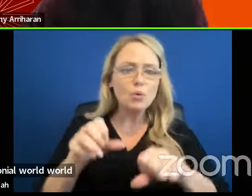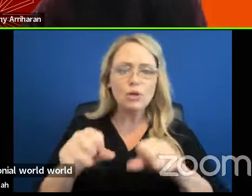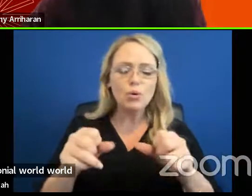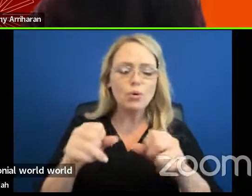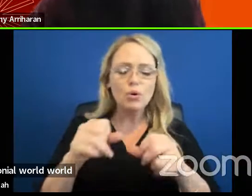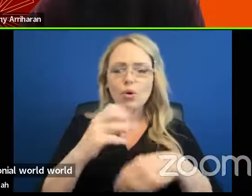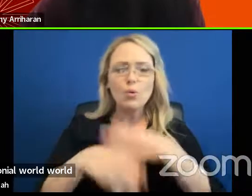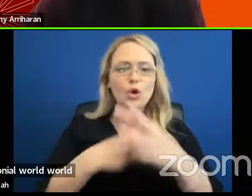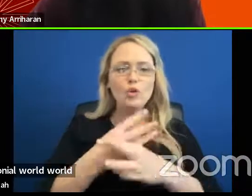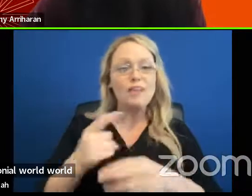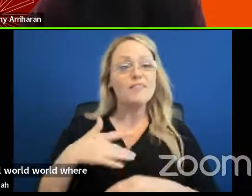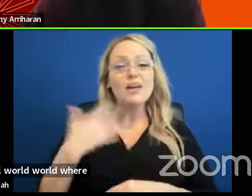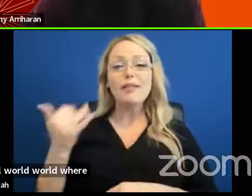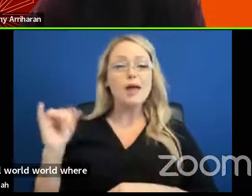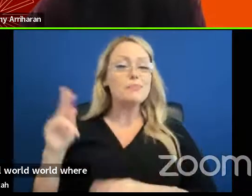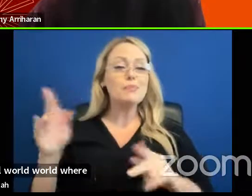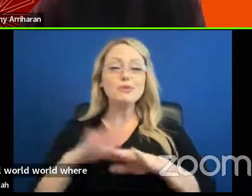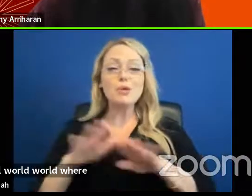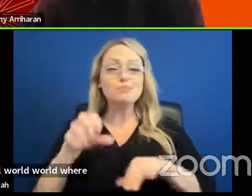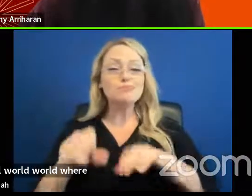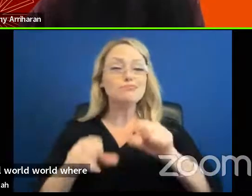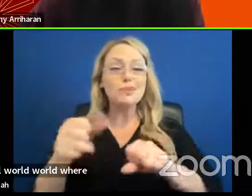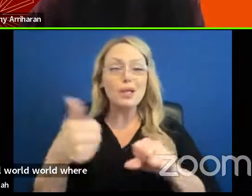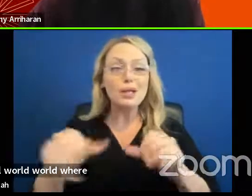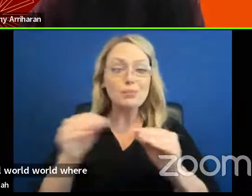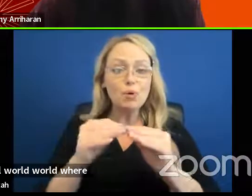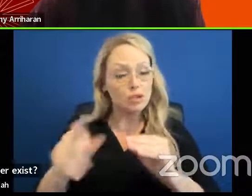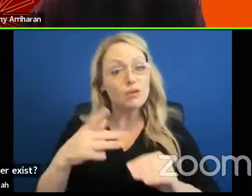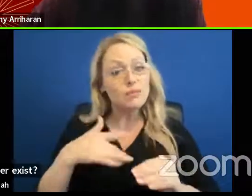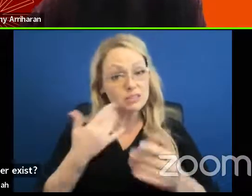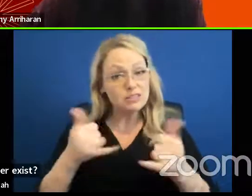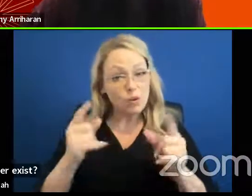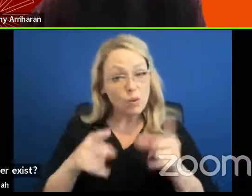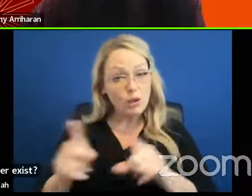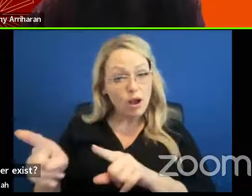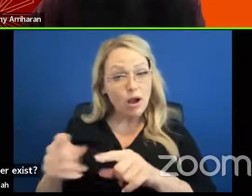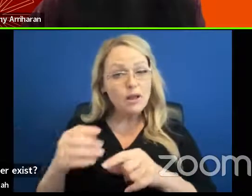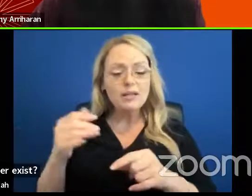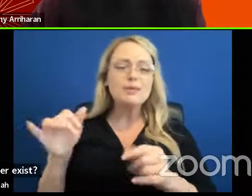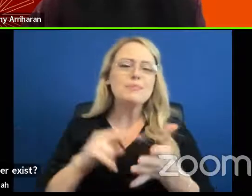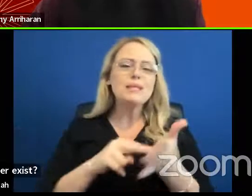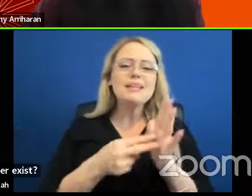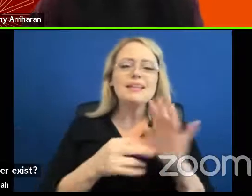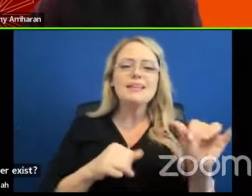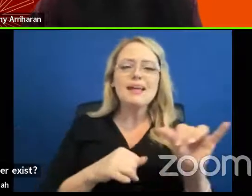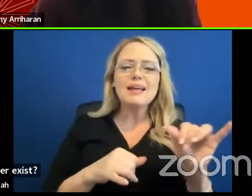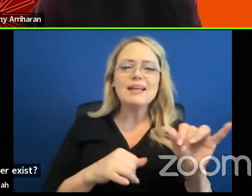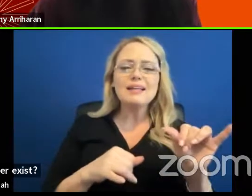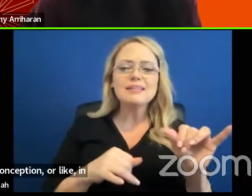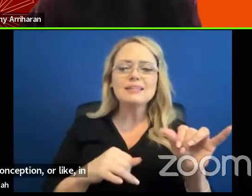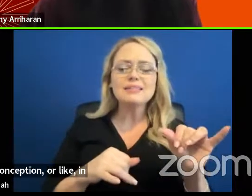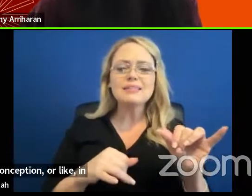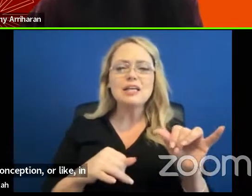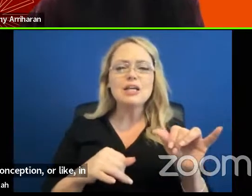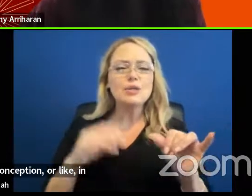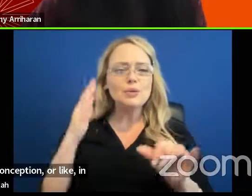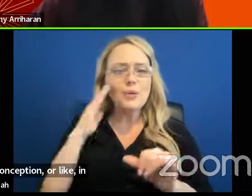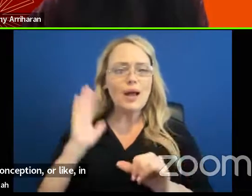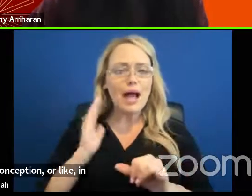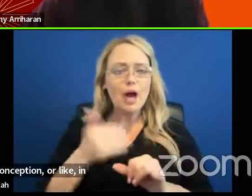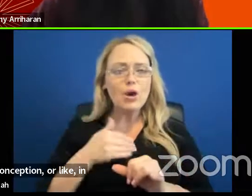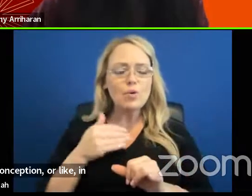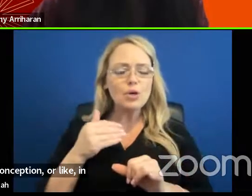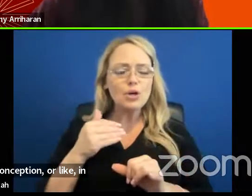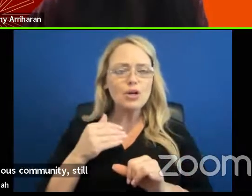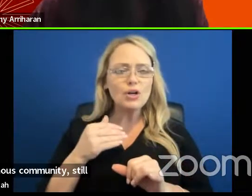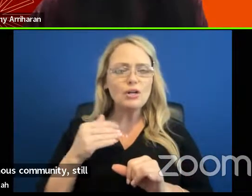longer exists. And do you think this is a misconception, or like, in other words, how are Indigenous community still suffering